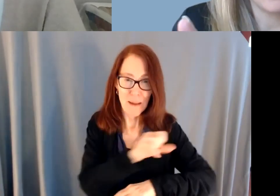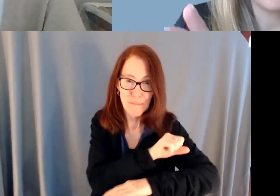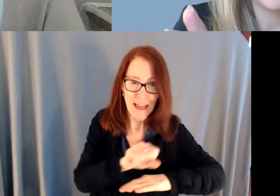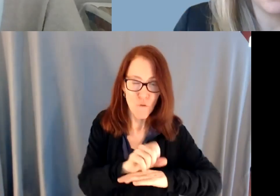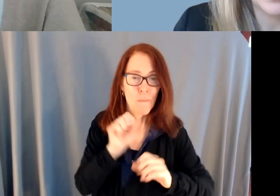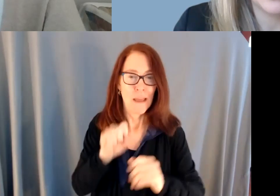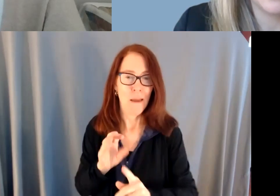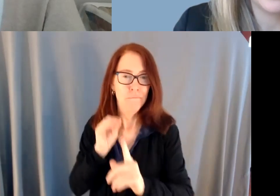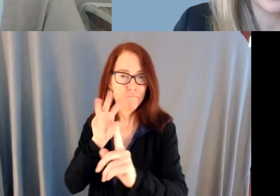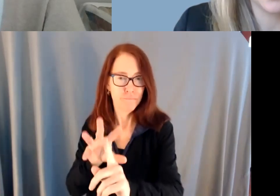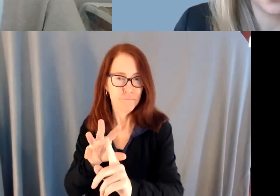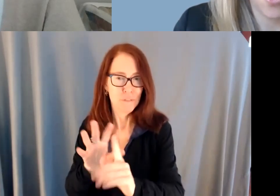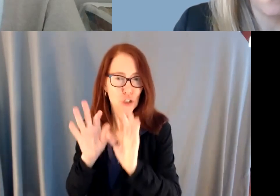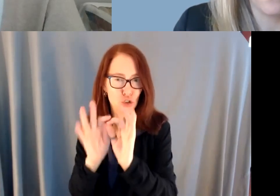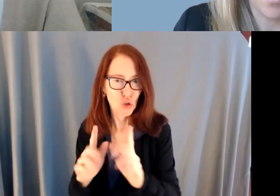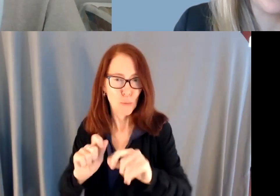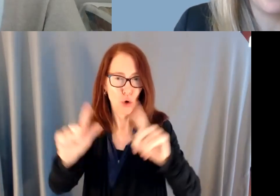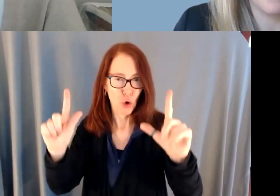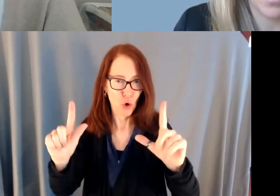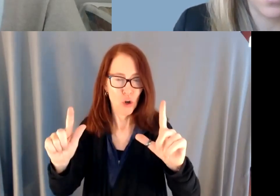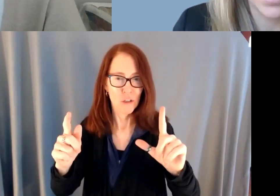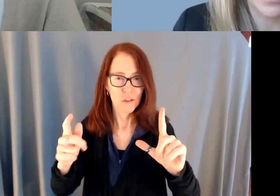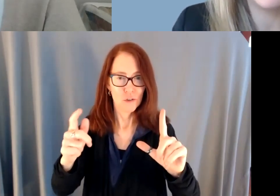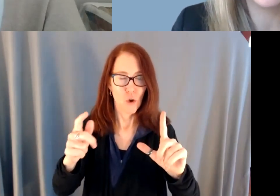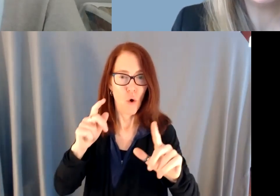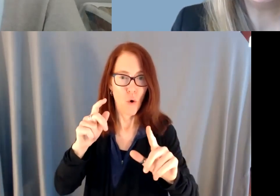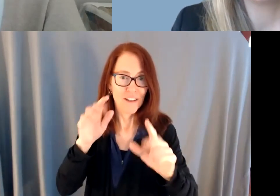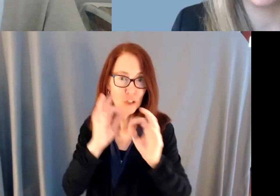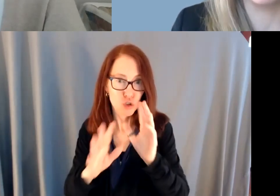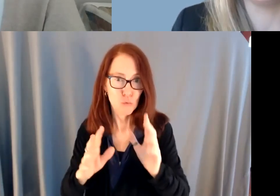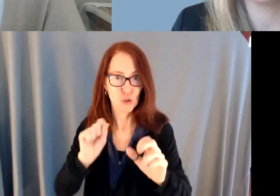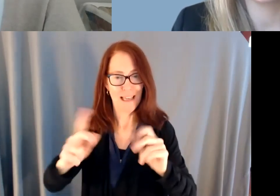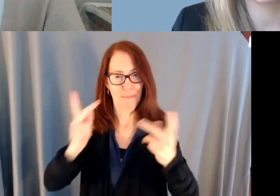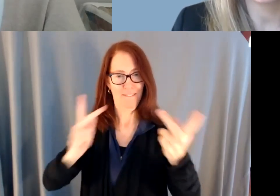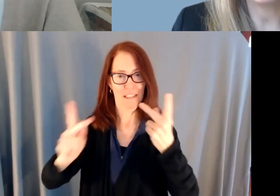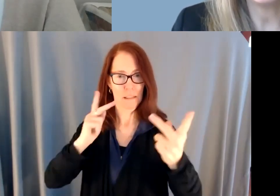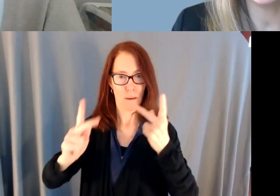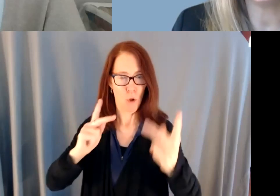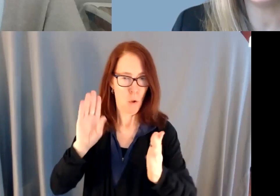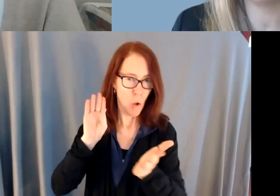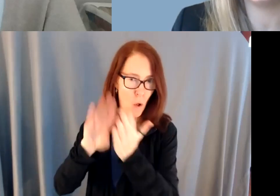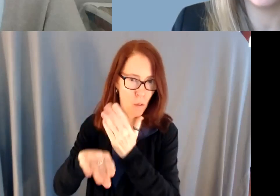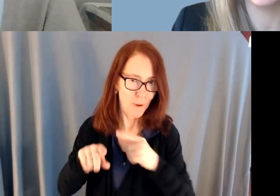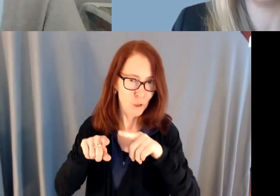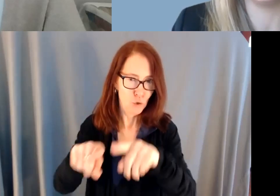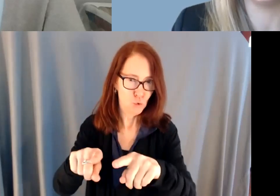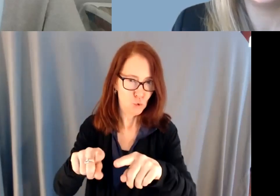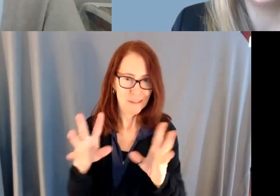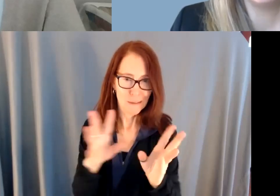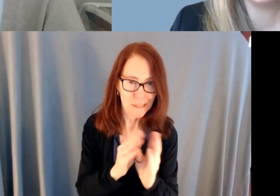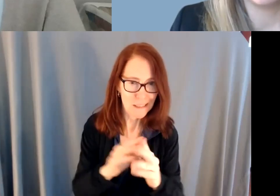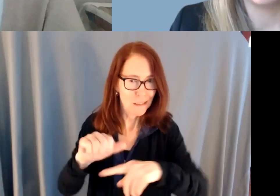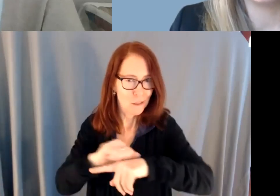that their screen is going to show up at all times. You're going to want